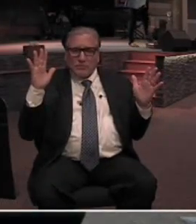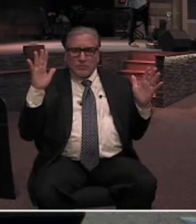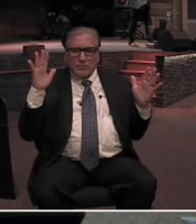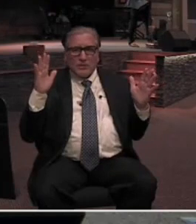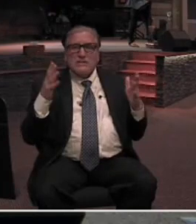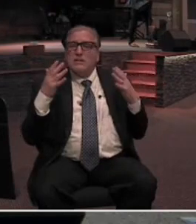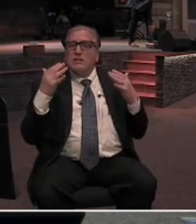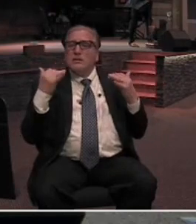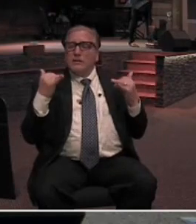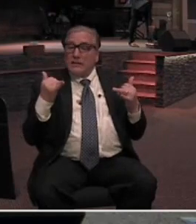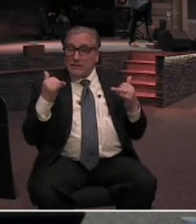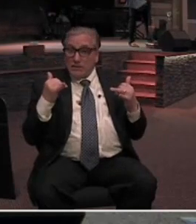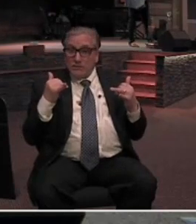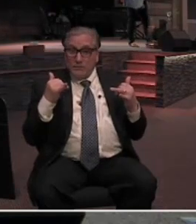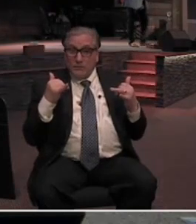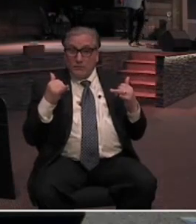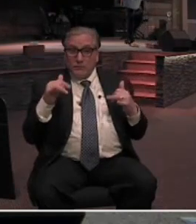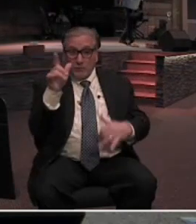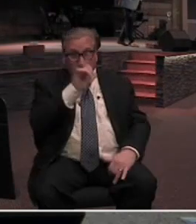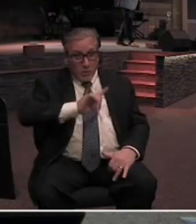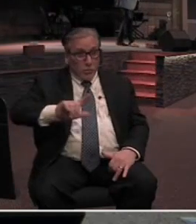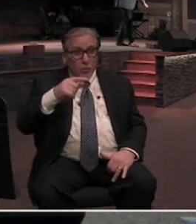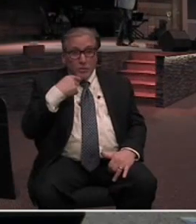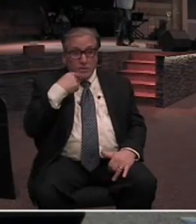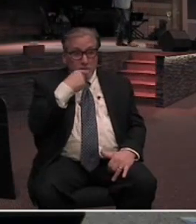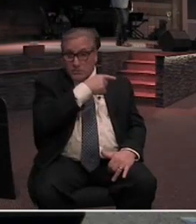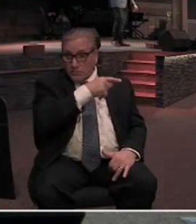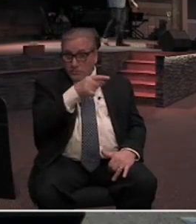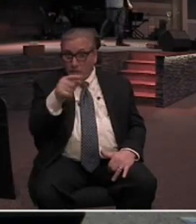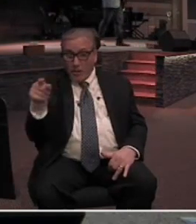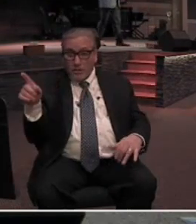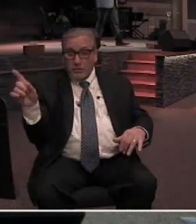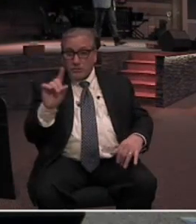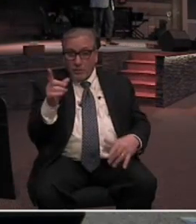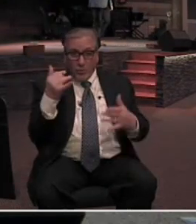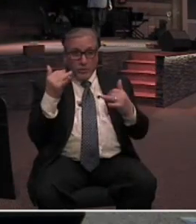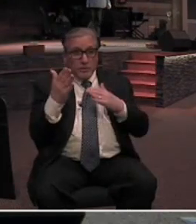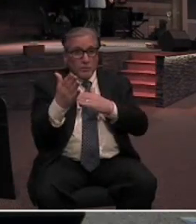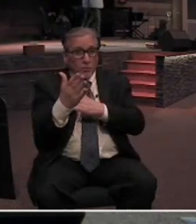And this is what the Lord is telling someone this morning.